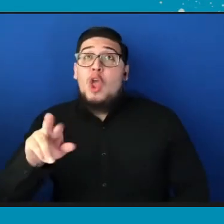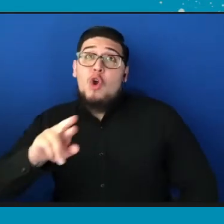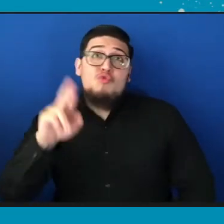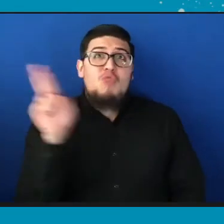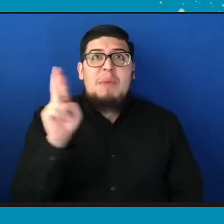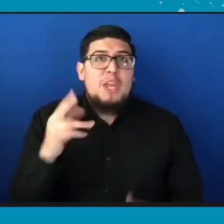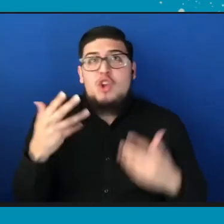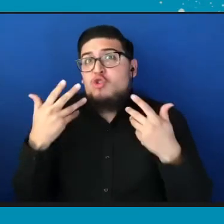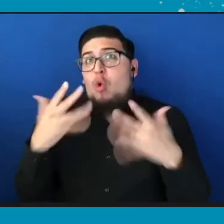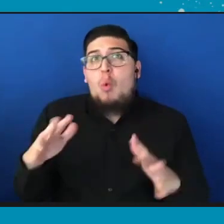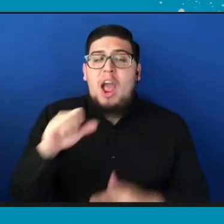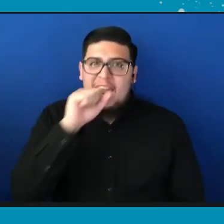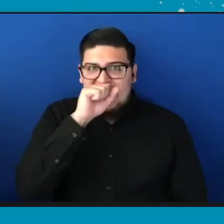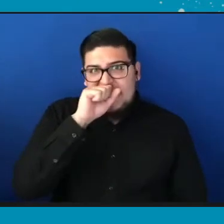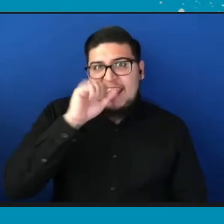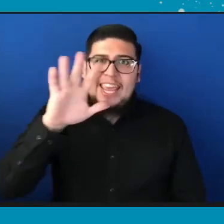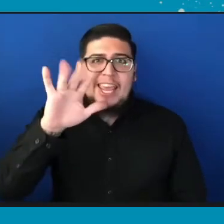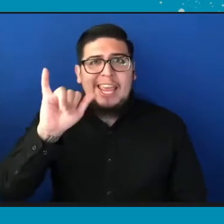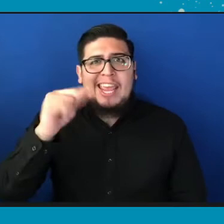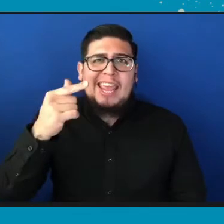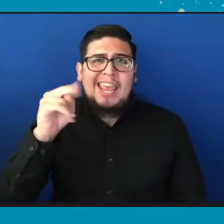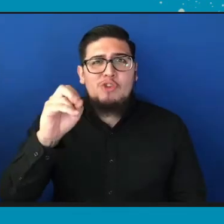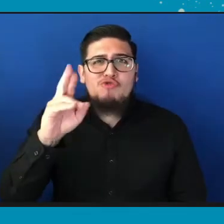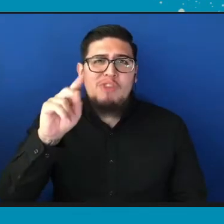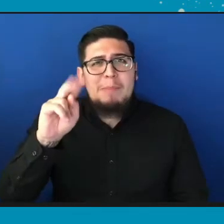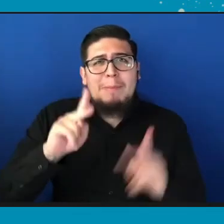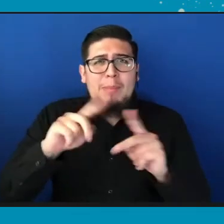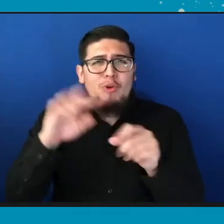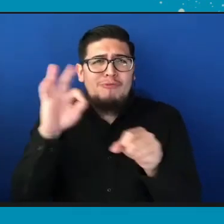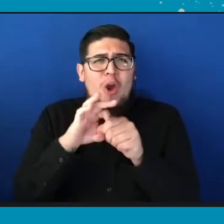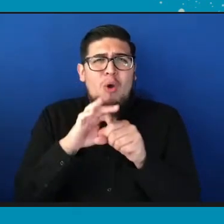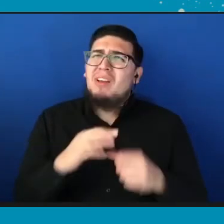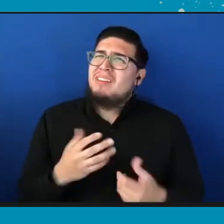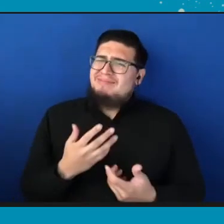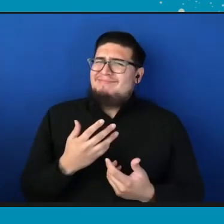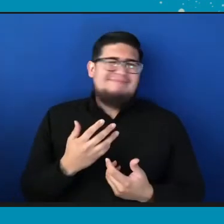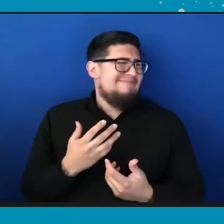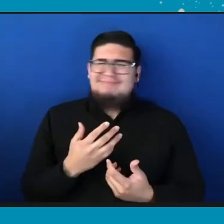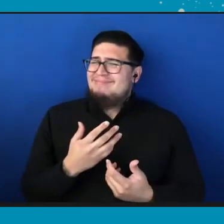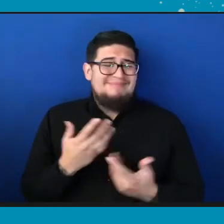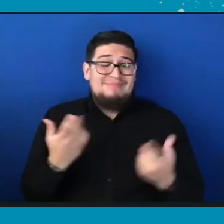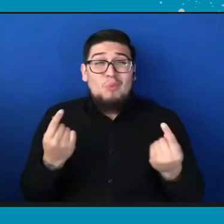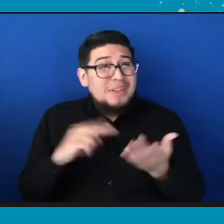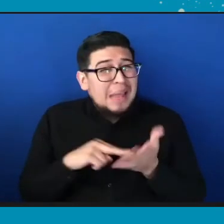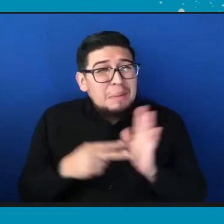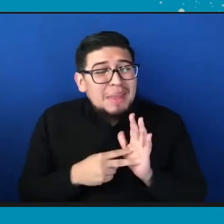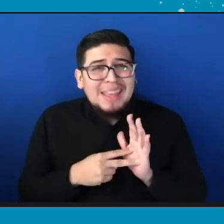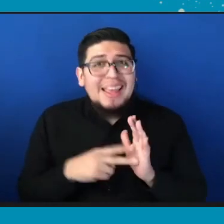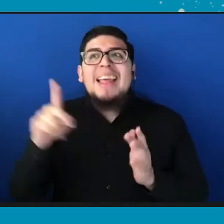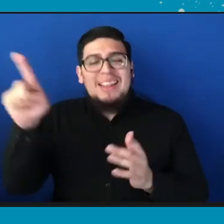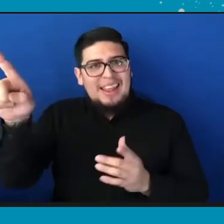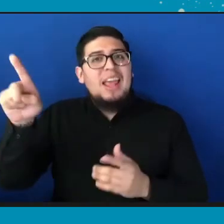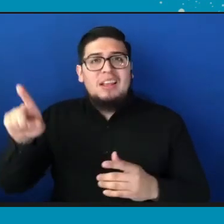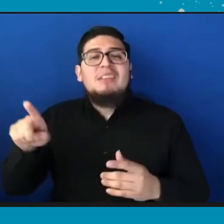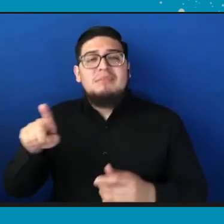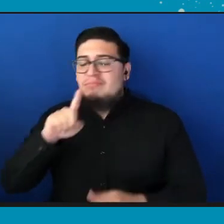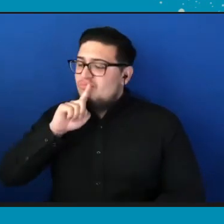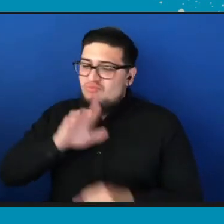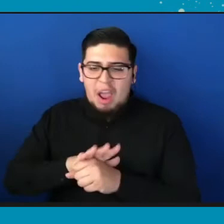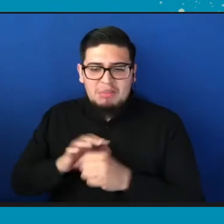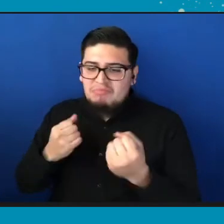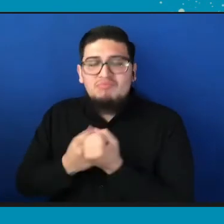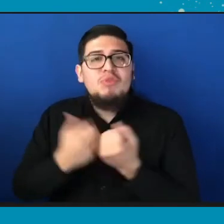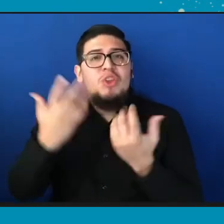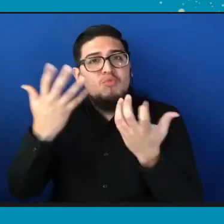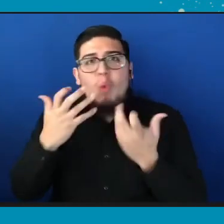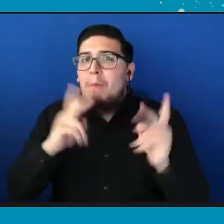people to vote. Well, that's a testament, right, to what they think of people that look like us, that are the panelists on